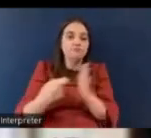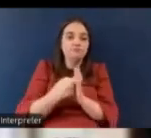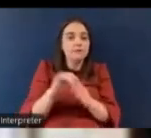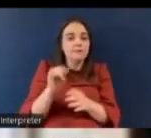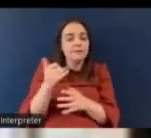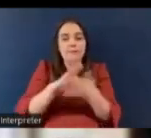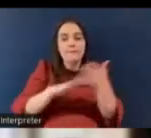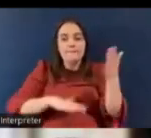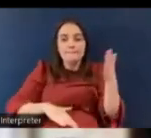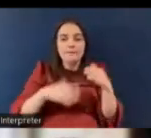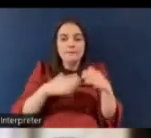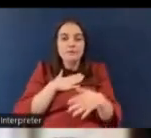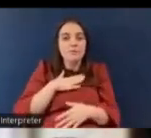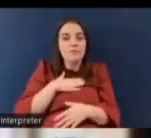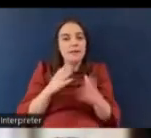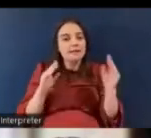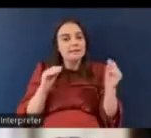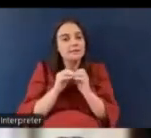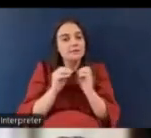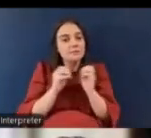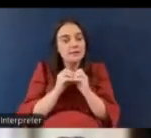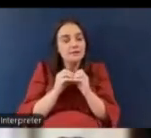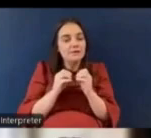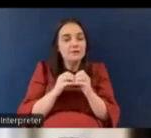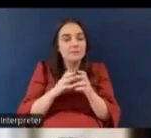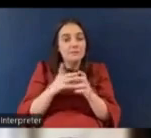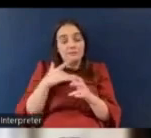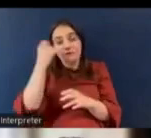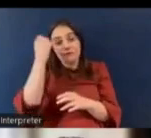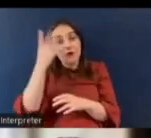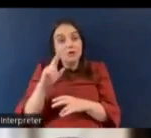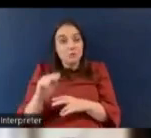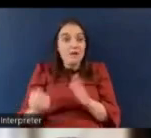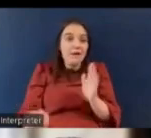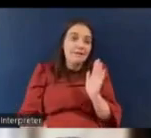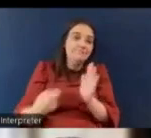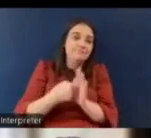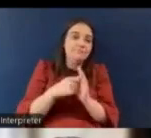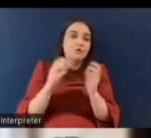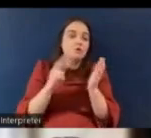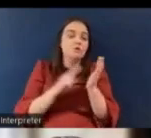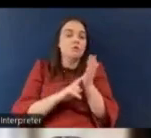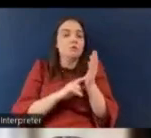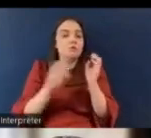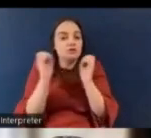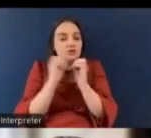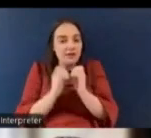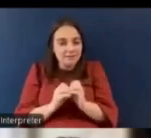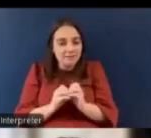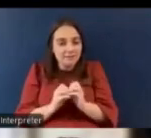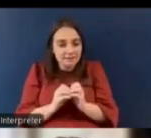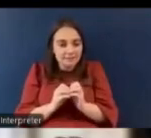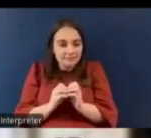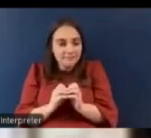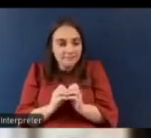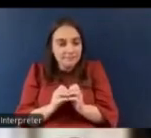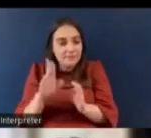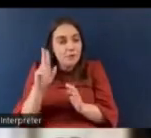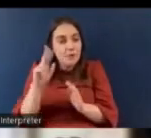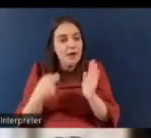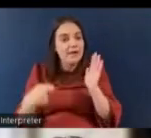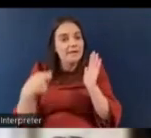missed, or something they wanted to bring up in the breakout room but forgot, feel free also to use the chat function to continue adding